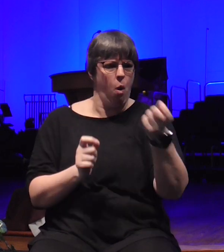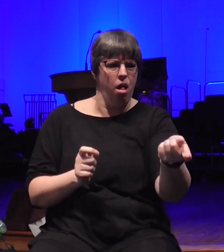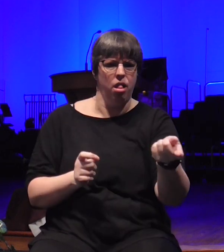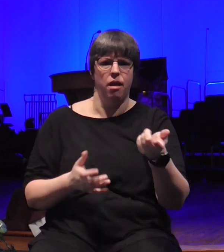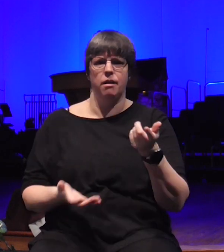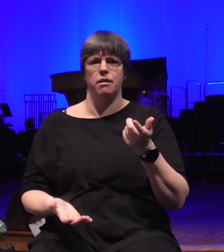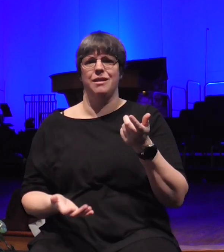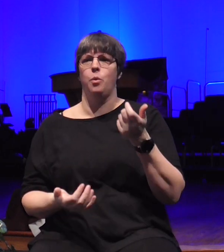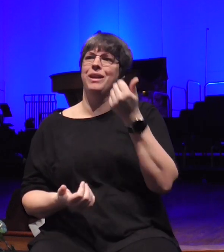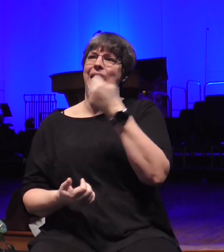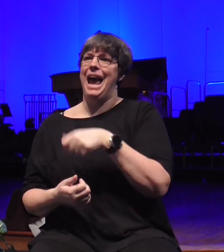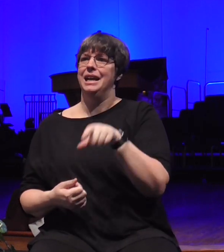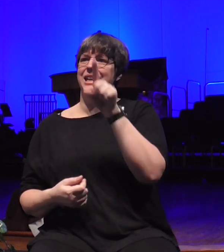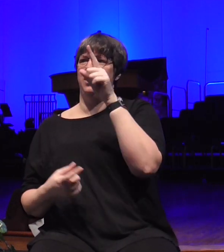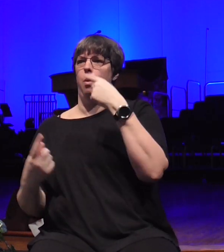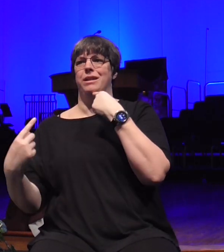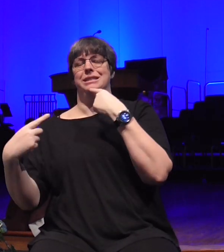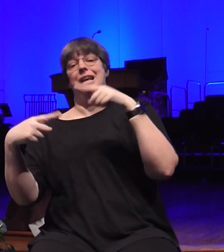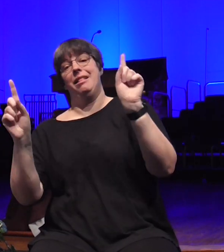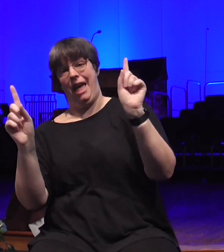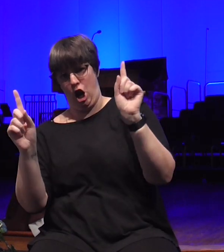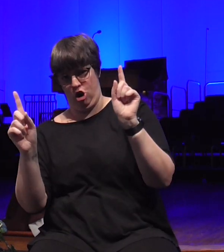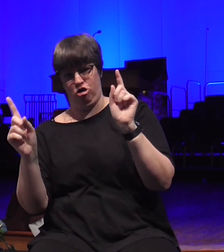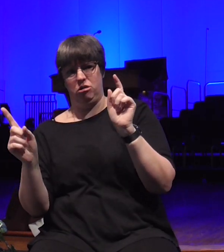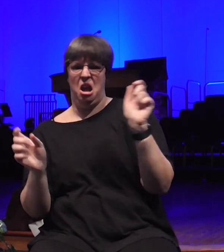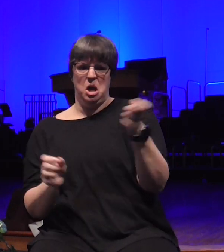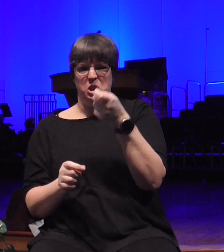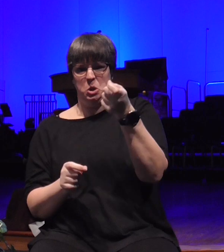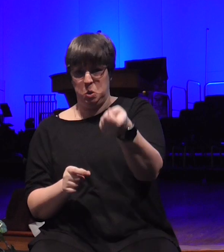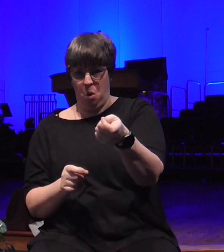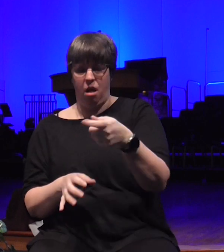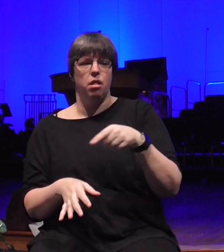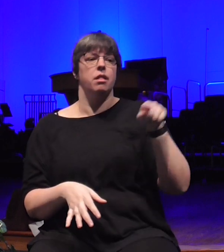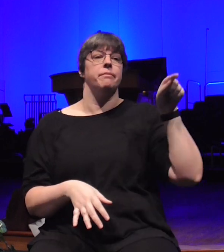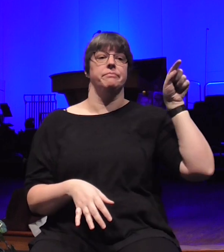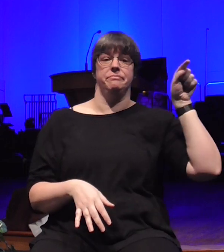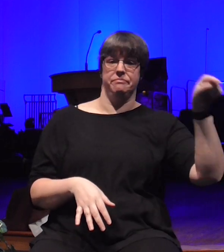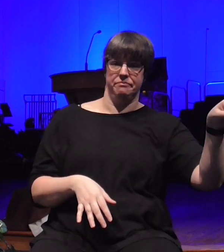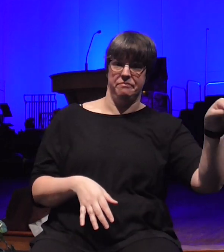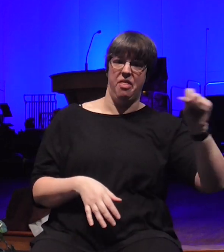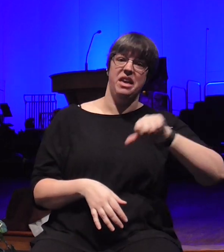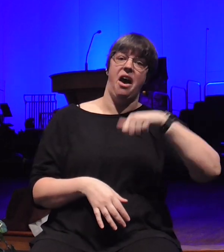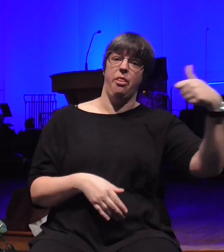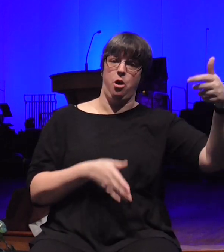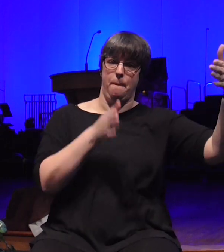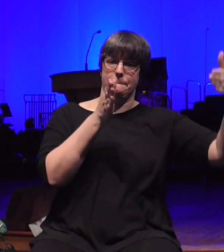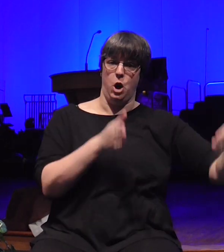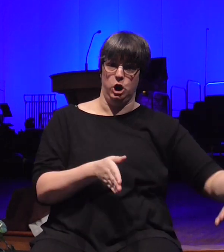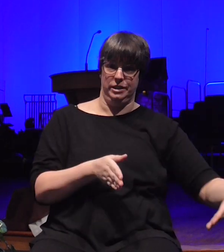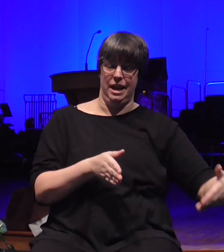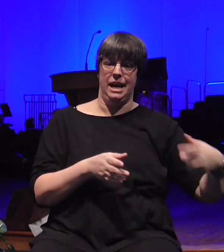anybody declares a duel, the other party has the privilege of selecting the weapons for the duel.